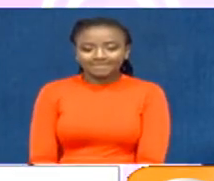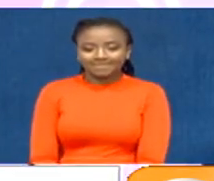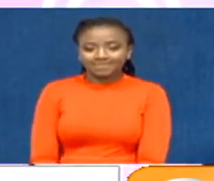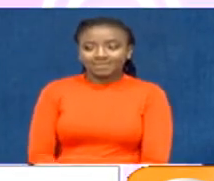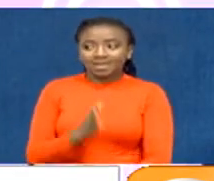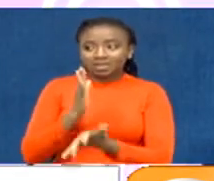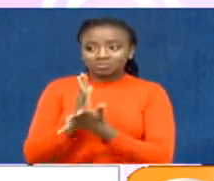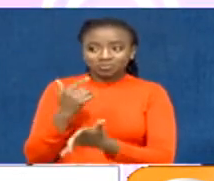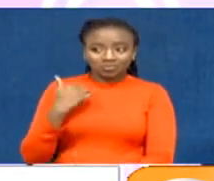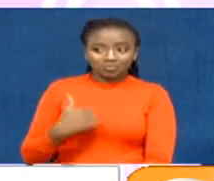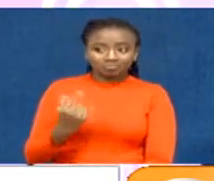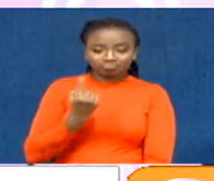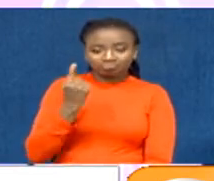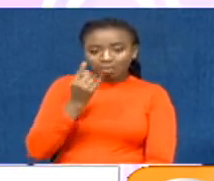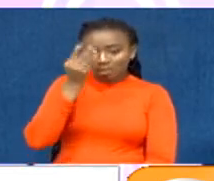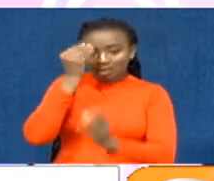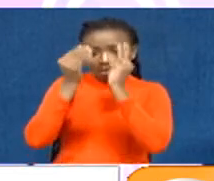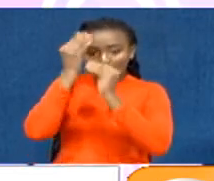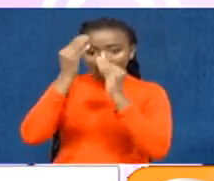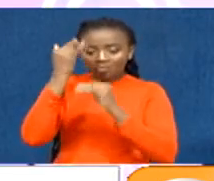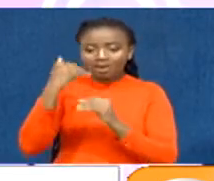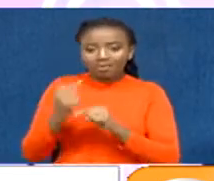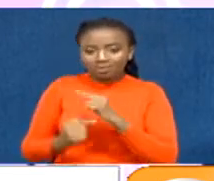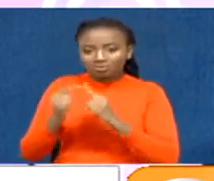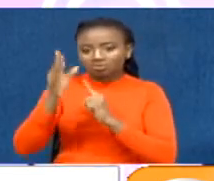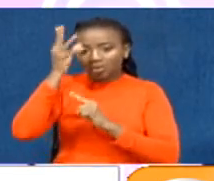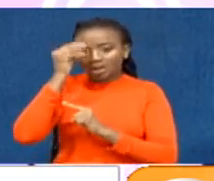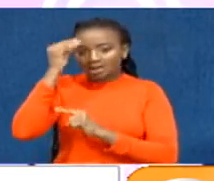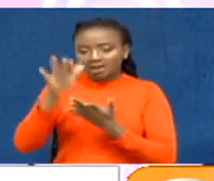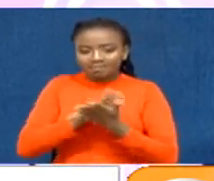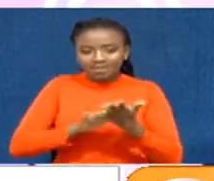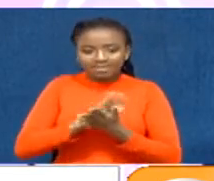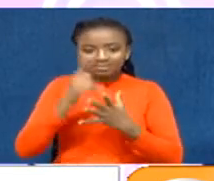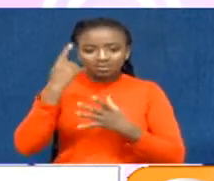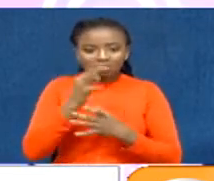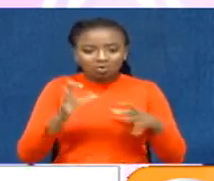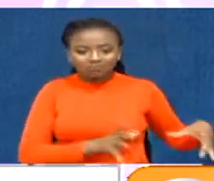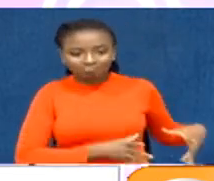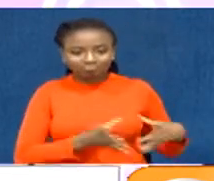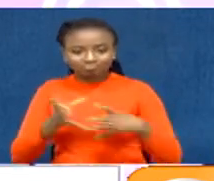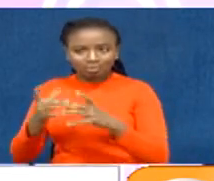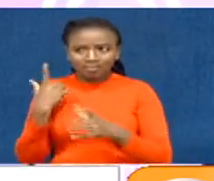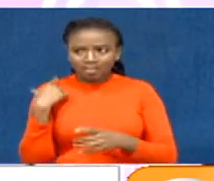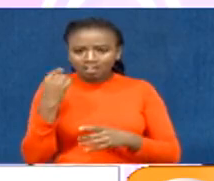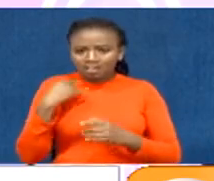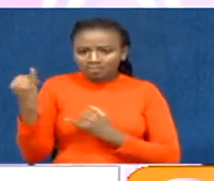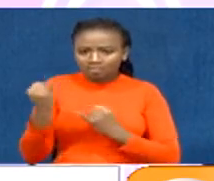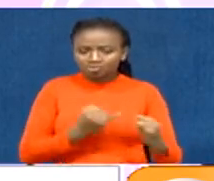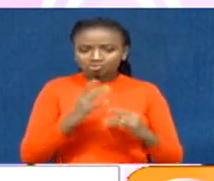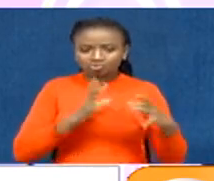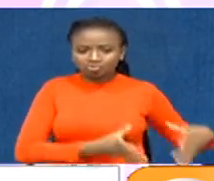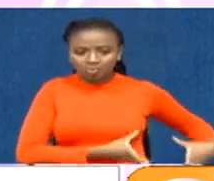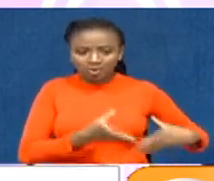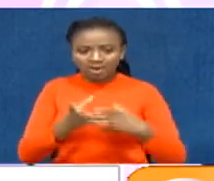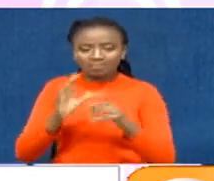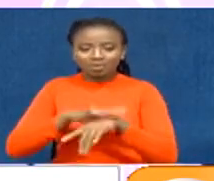just a learning. I started it slow because I was still learning the basics of rugby. I was just introduced to rugby when I got called up to the